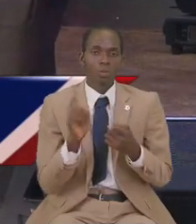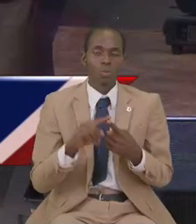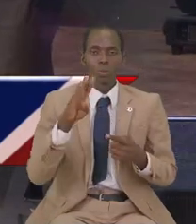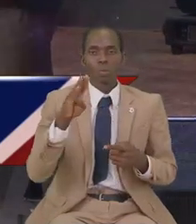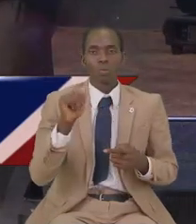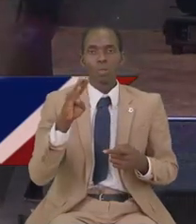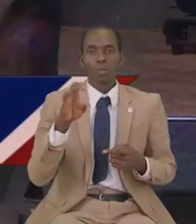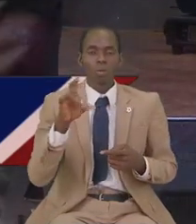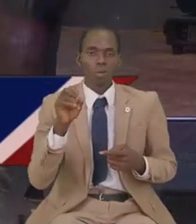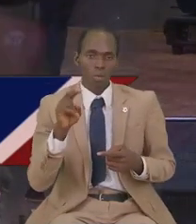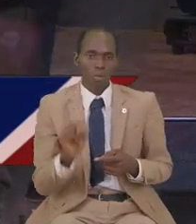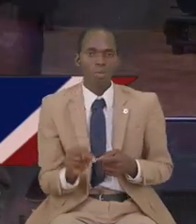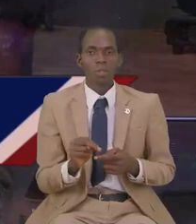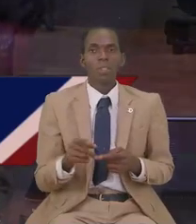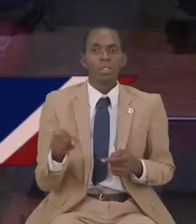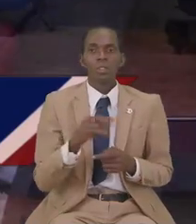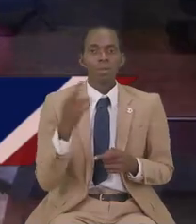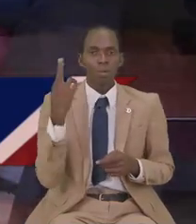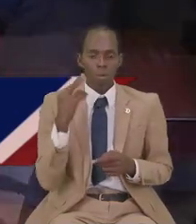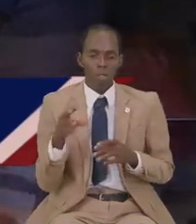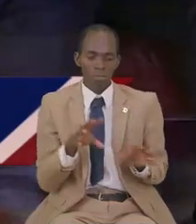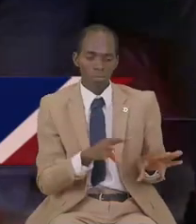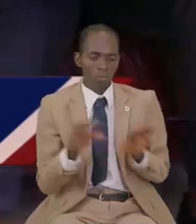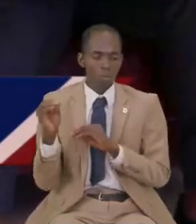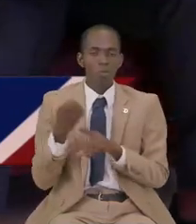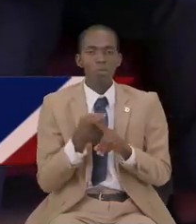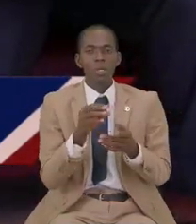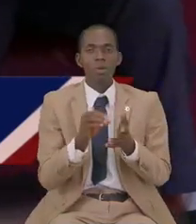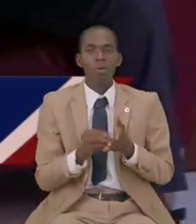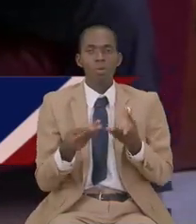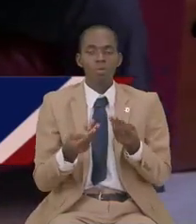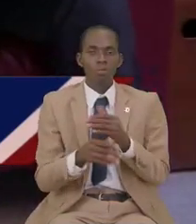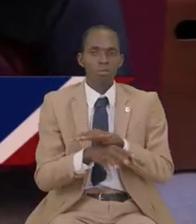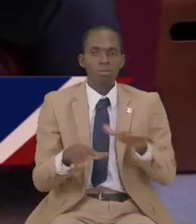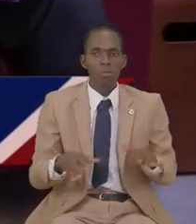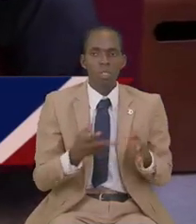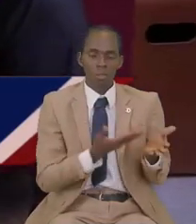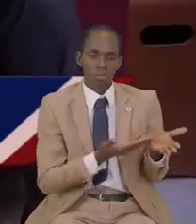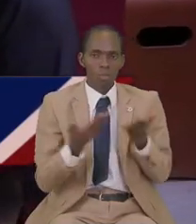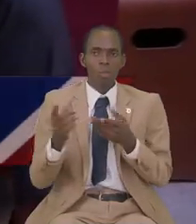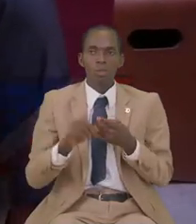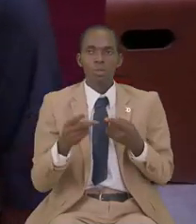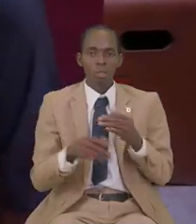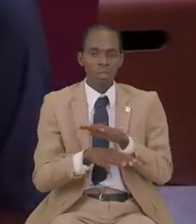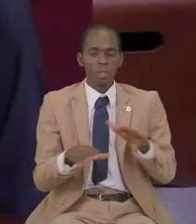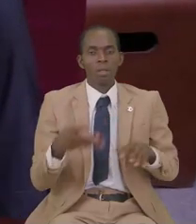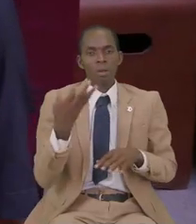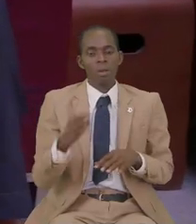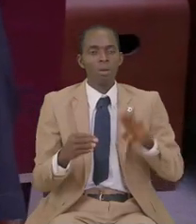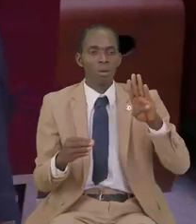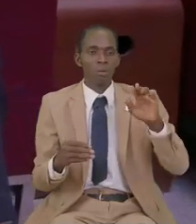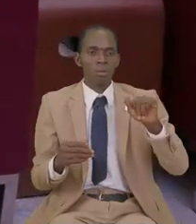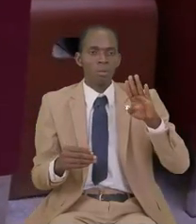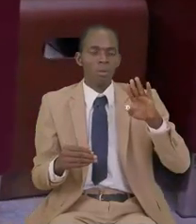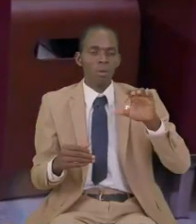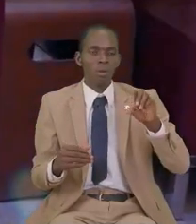first deportation. They were deported from their land. They were taken from their land and were taken to the land of Babylon. Good